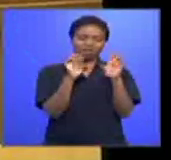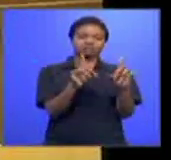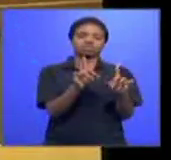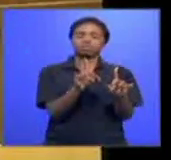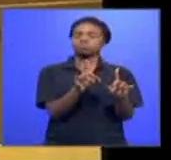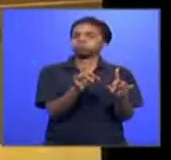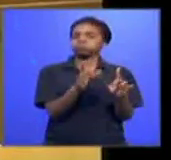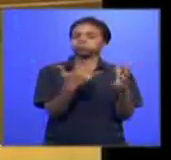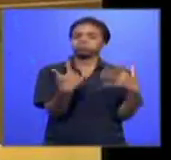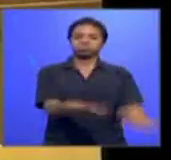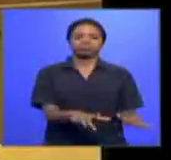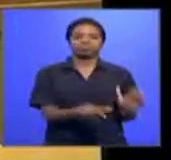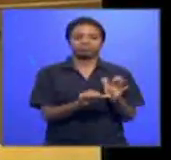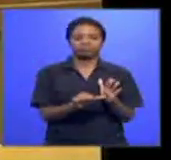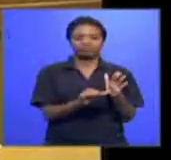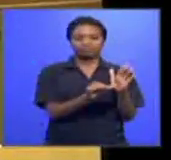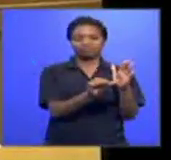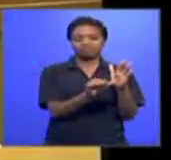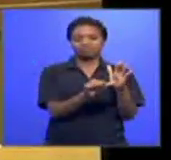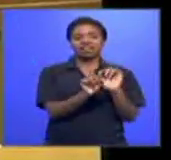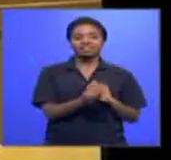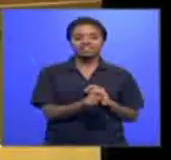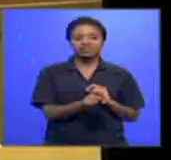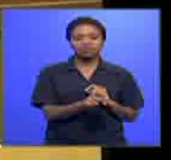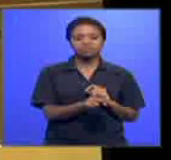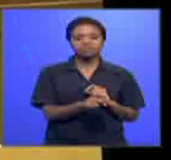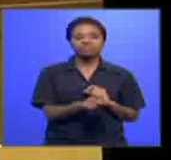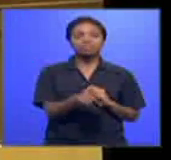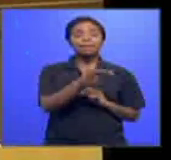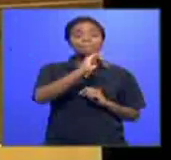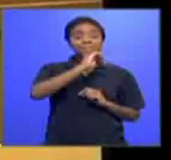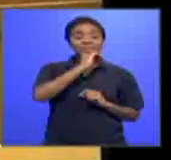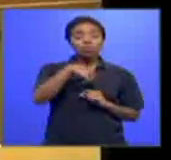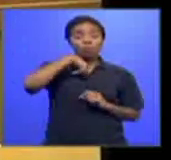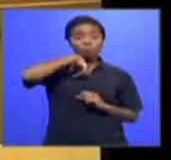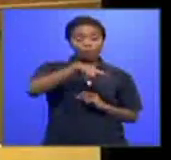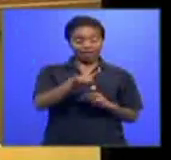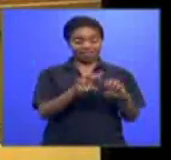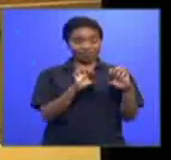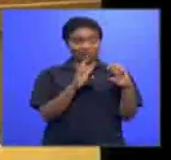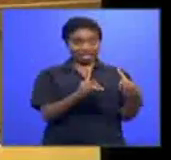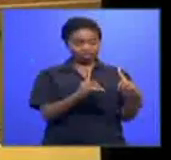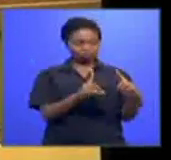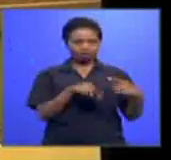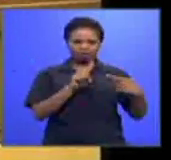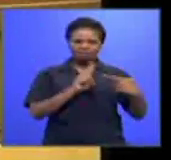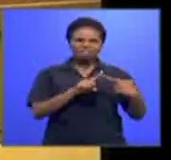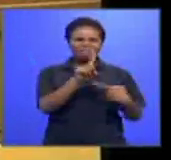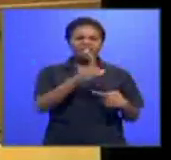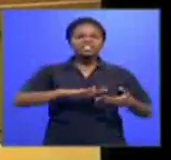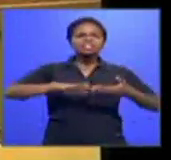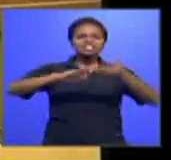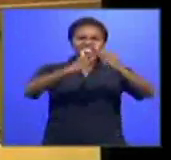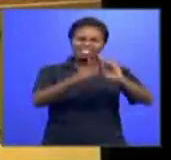It means we want the education sector and society as a whole to take education